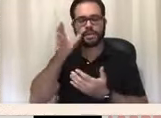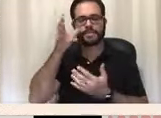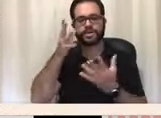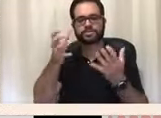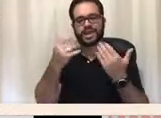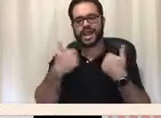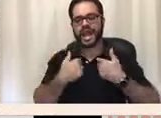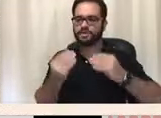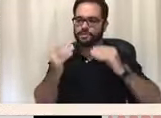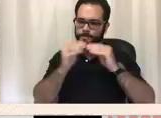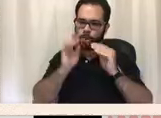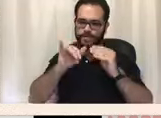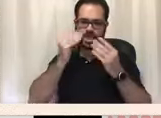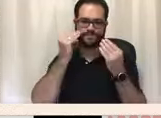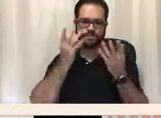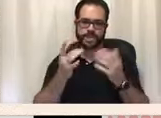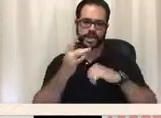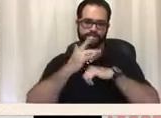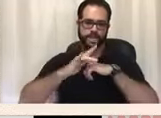information.